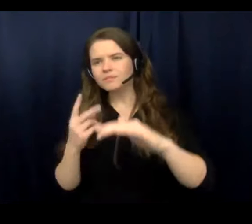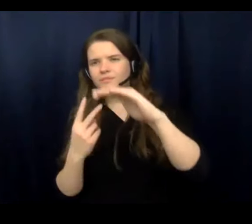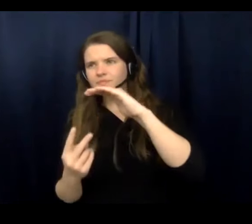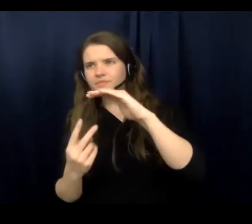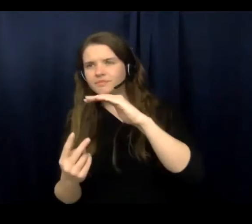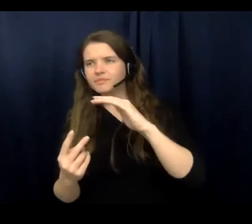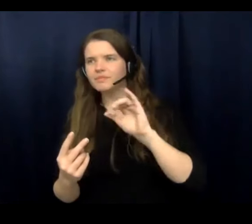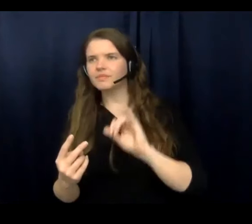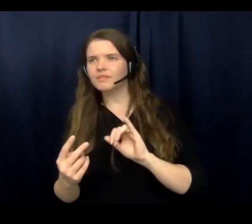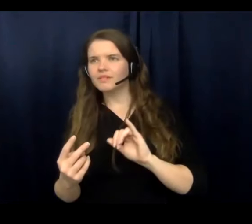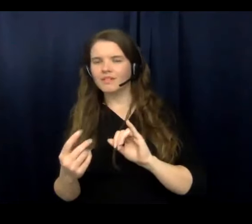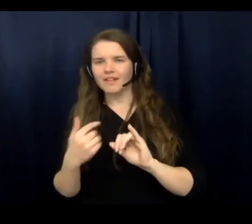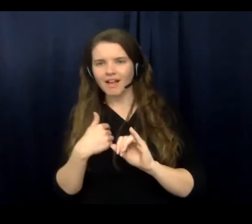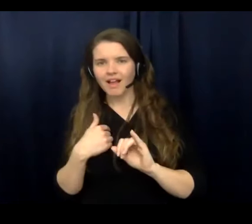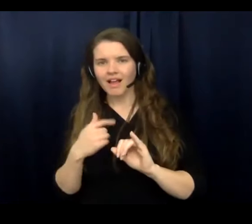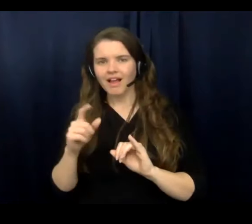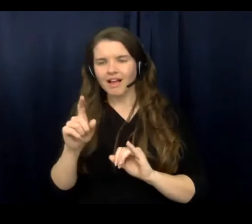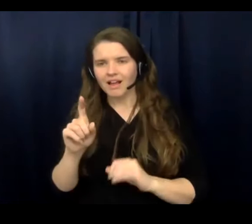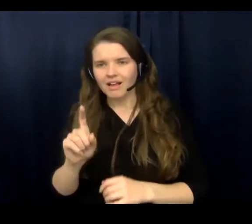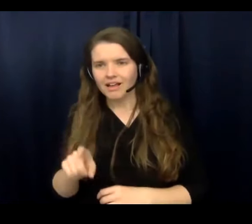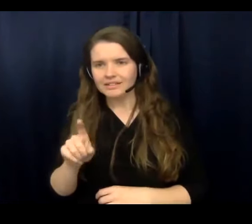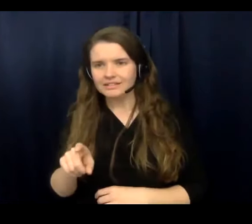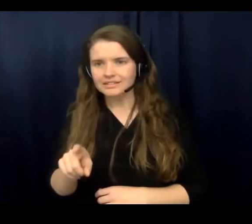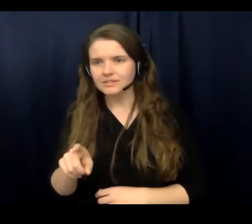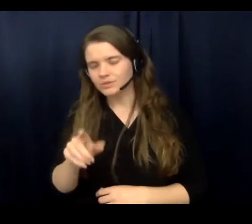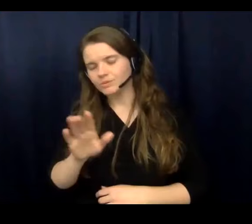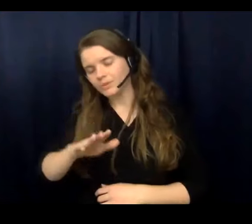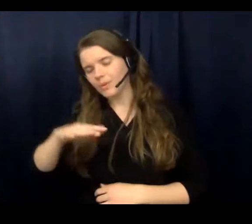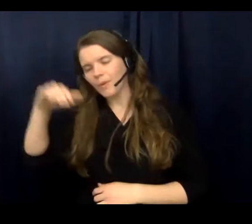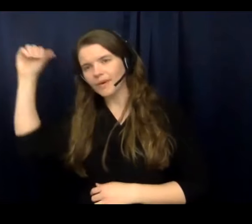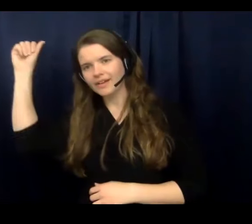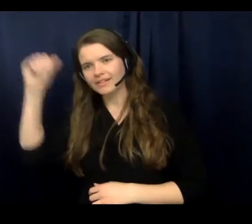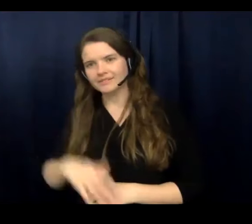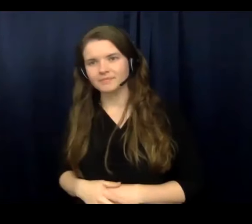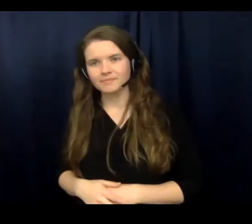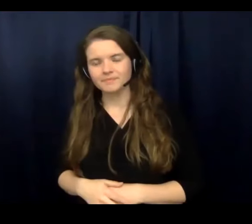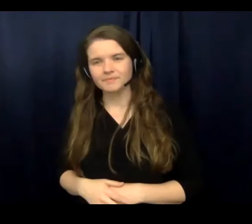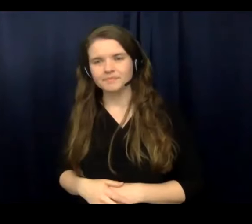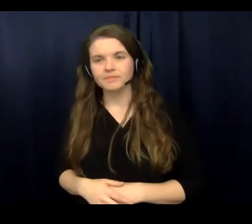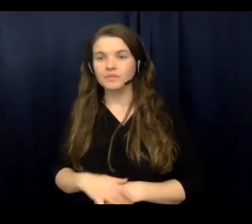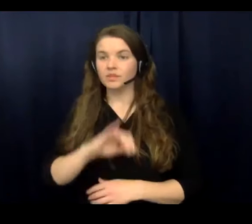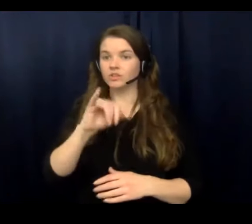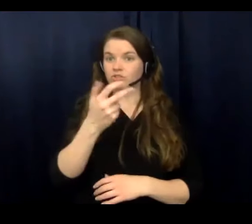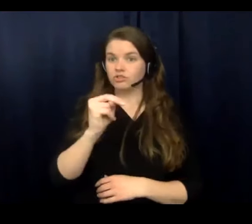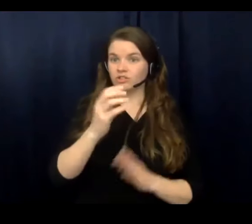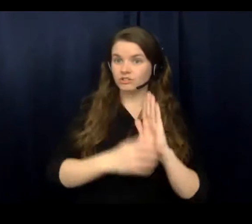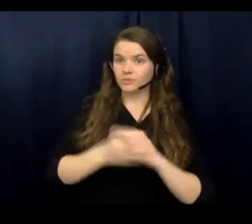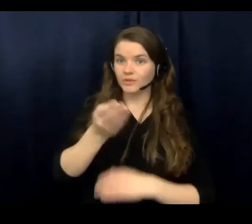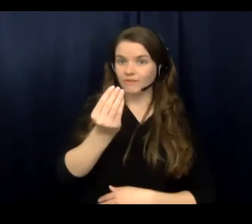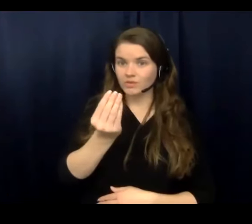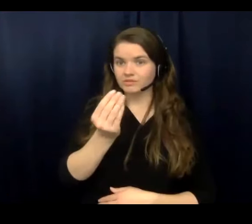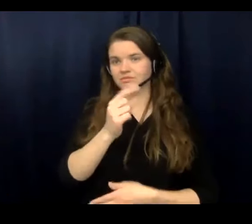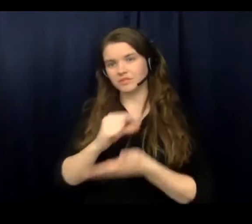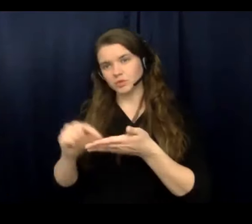need to go away. In John chapter 14, now the whole chapter 14 of John and verses subsequent that follow that as